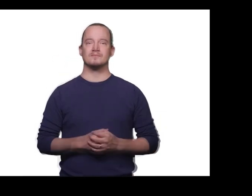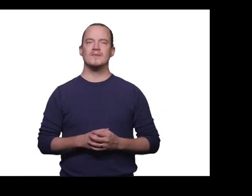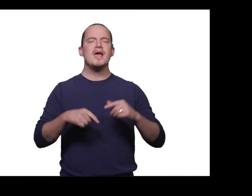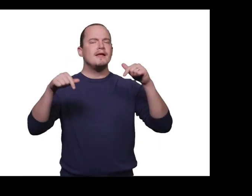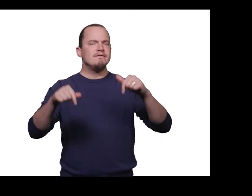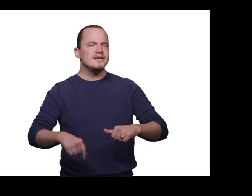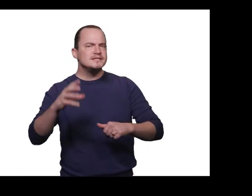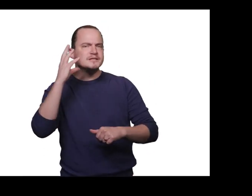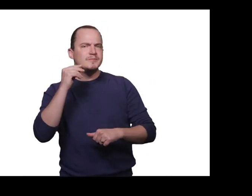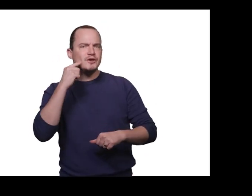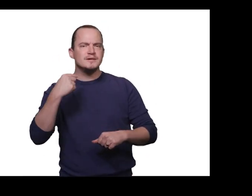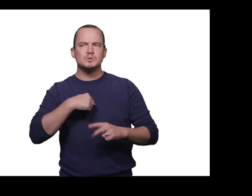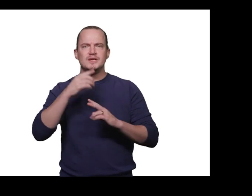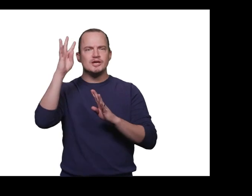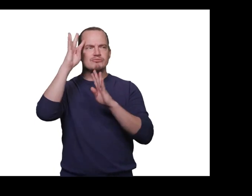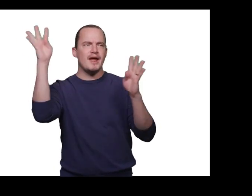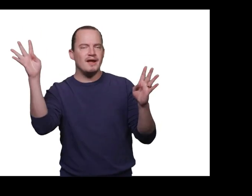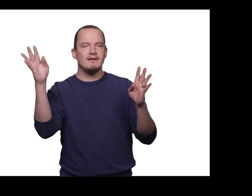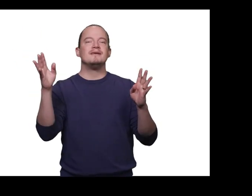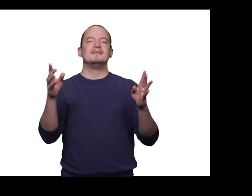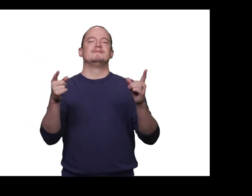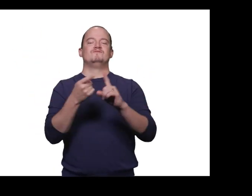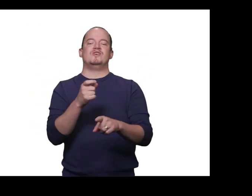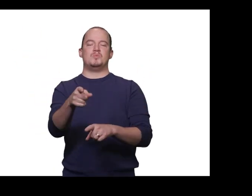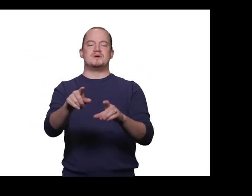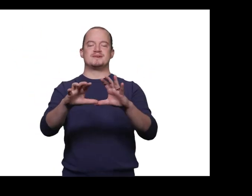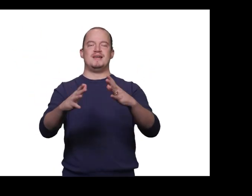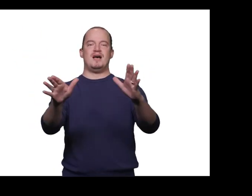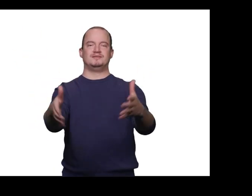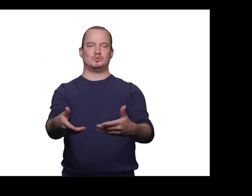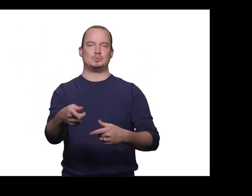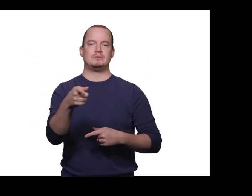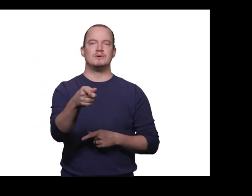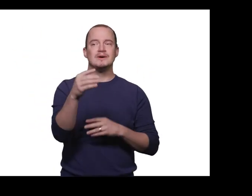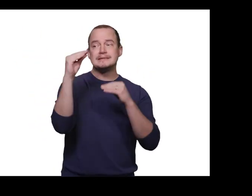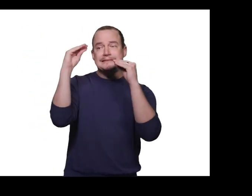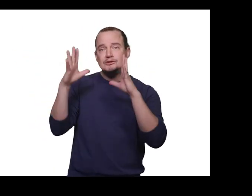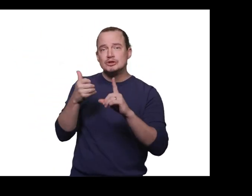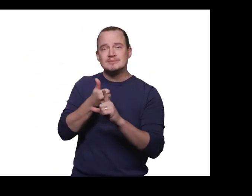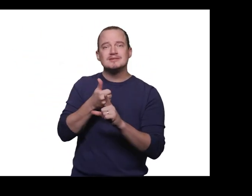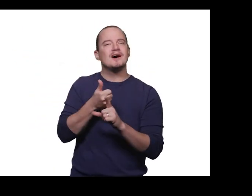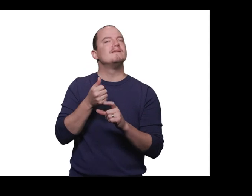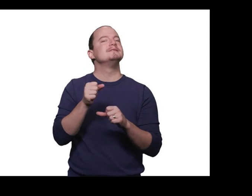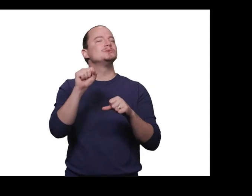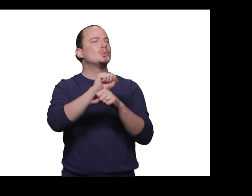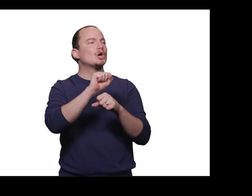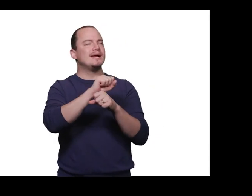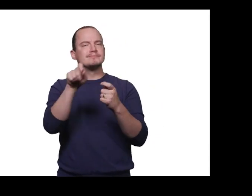experience came out of a classroom in which the educator was working with a